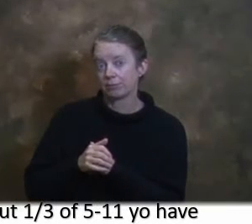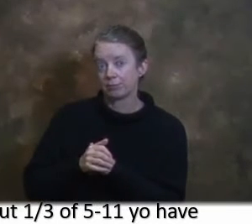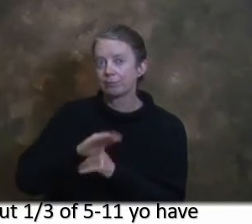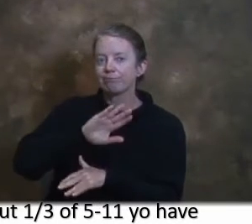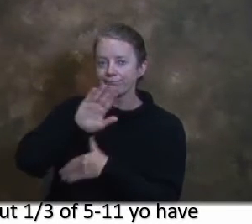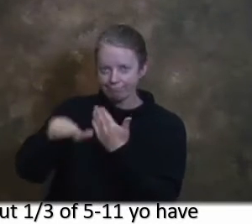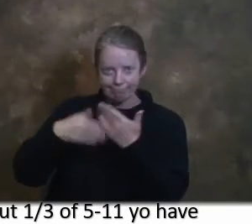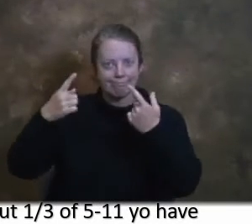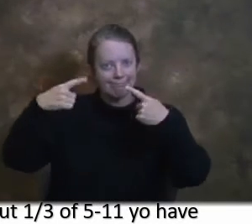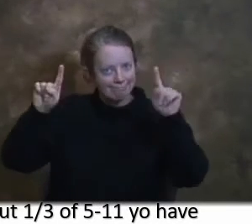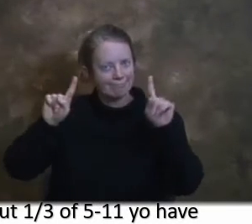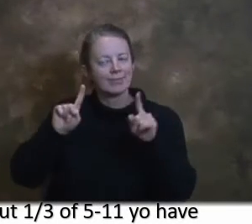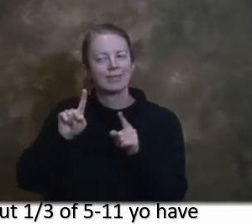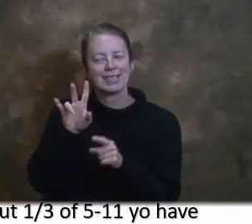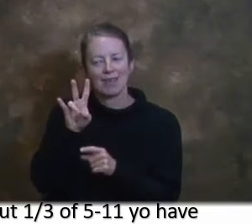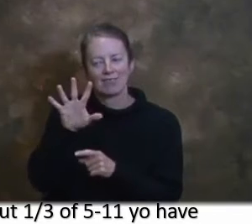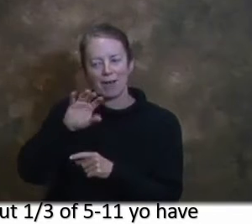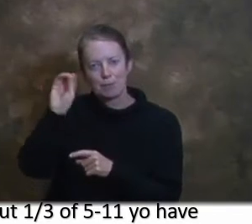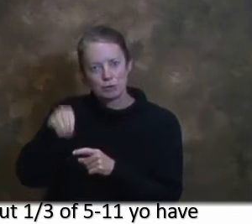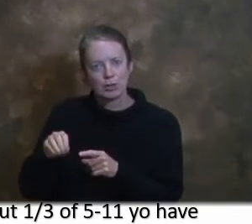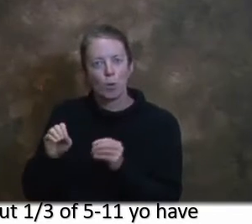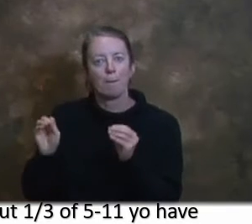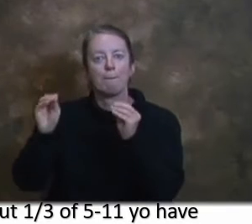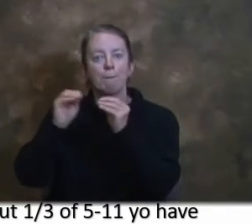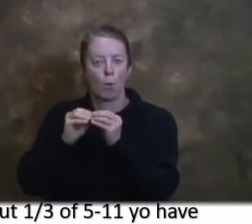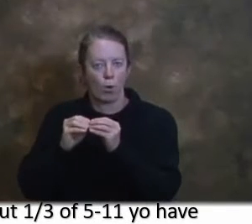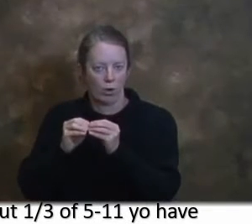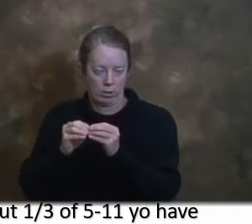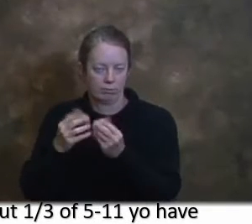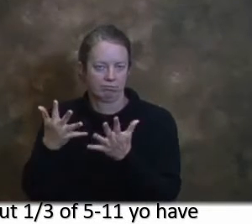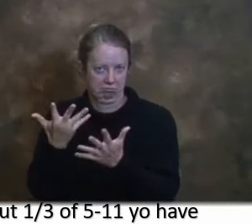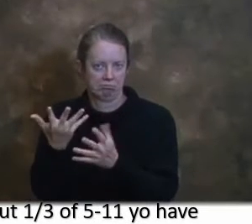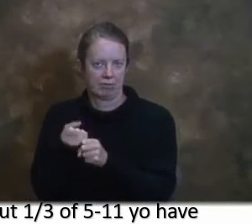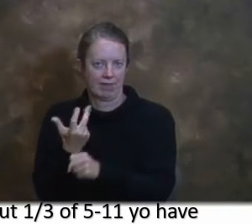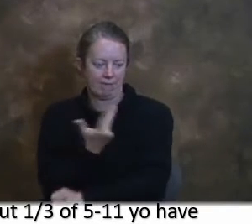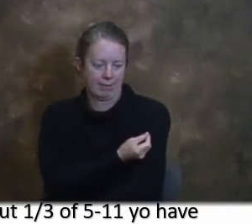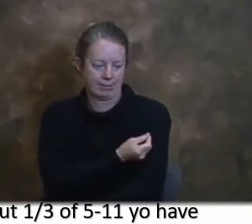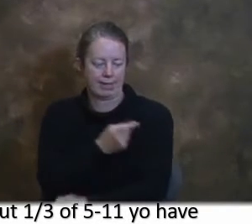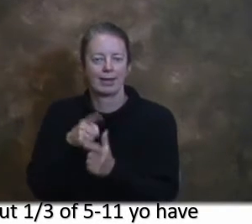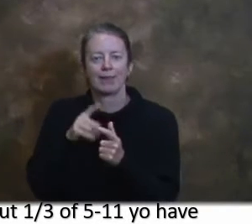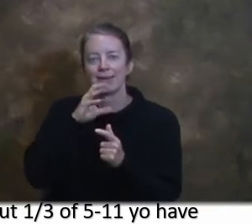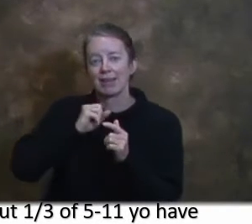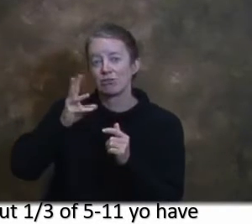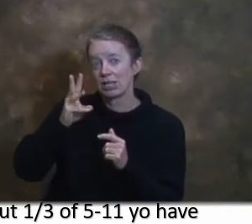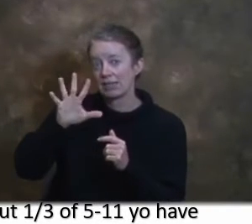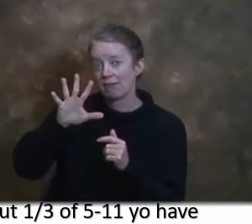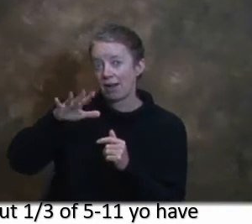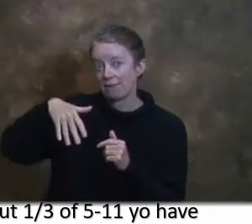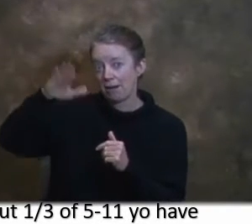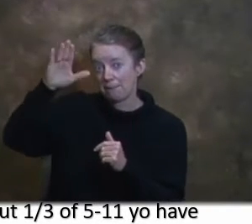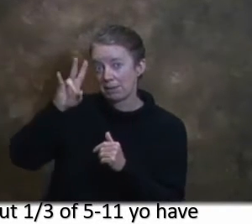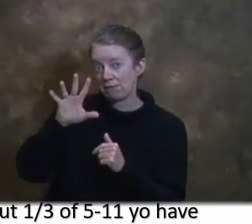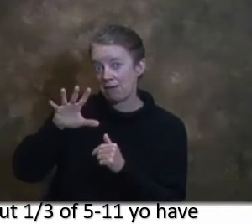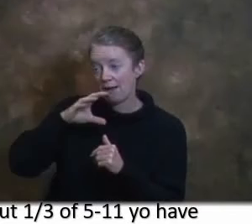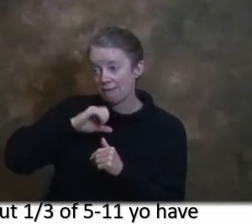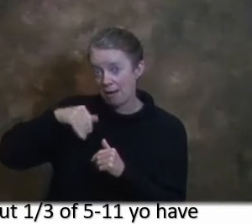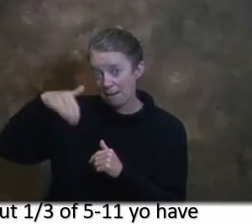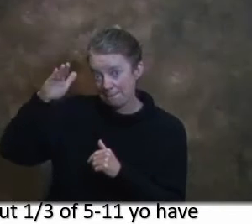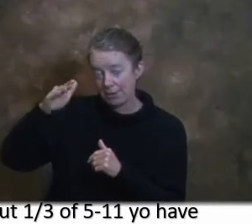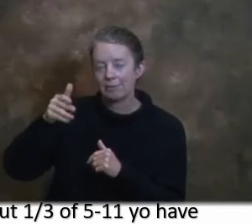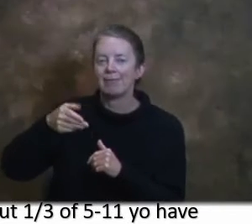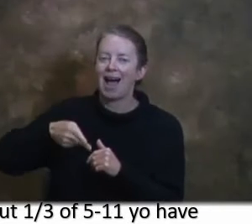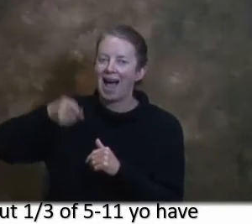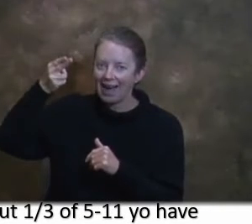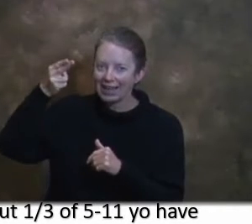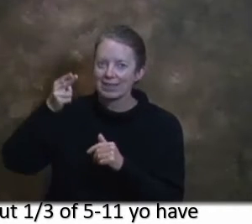reached 70% or more, again, with our 65 and 75 and older population having the